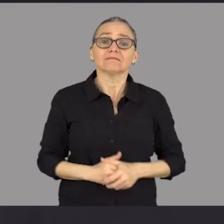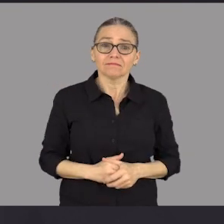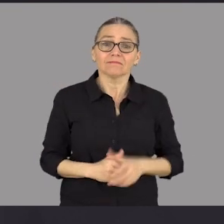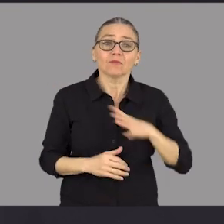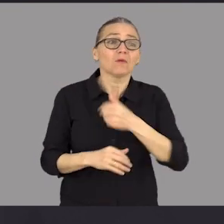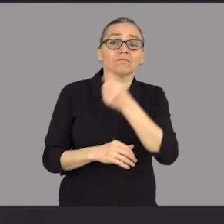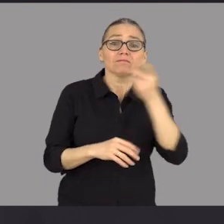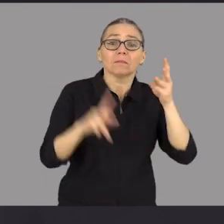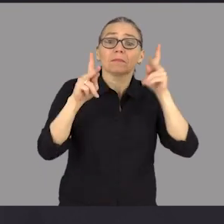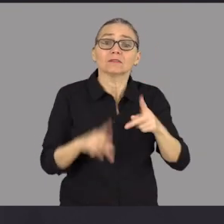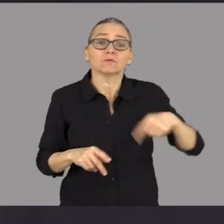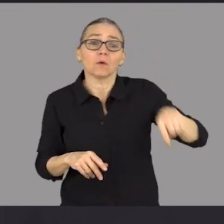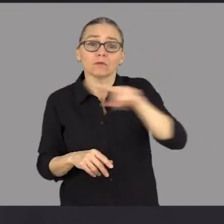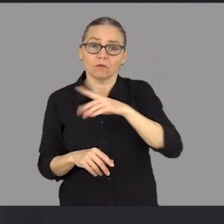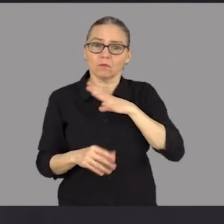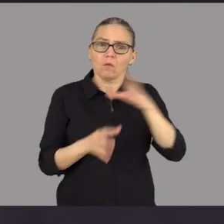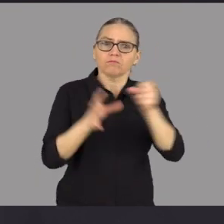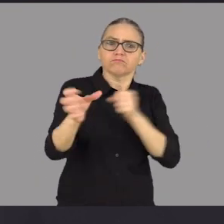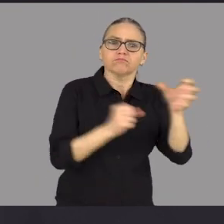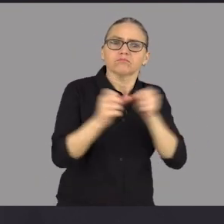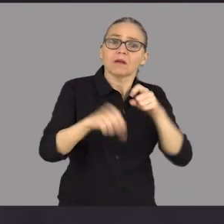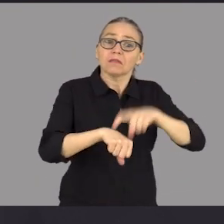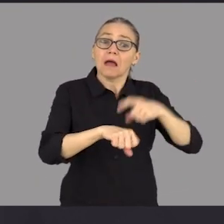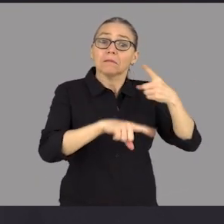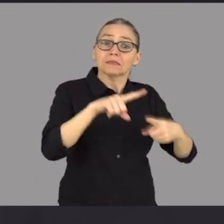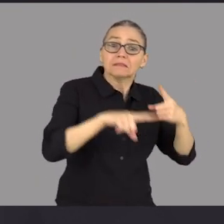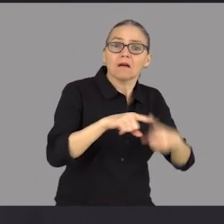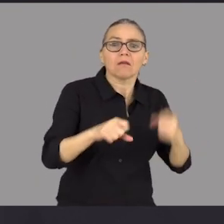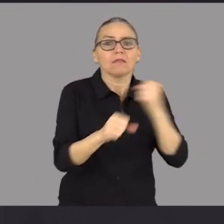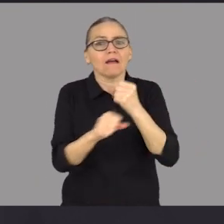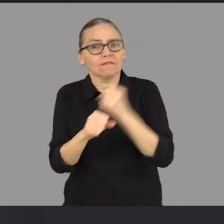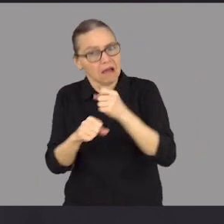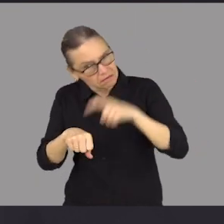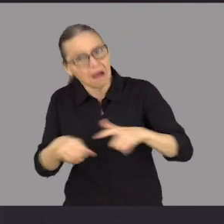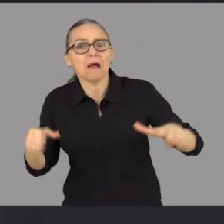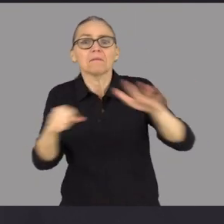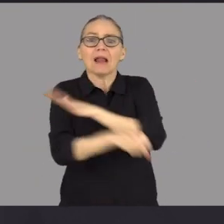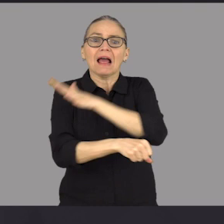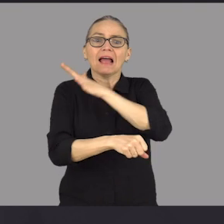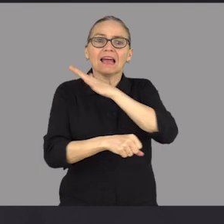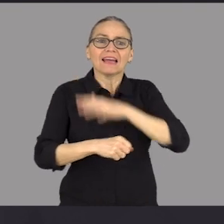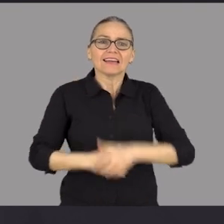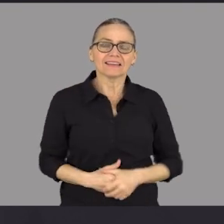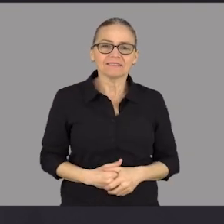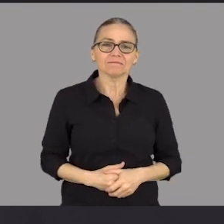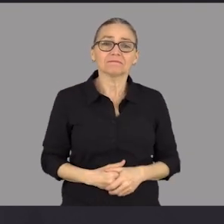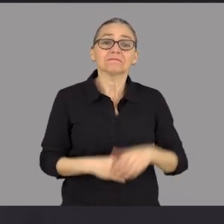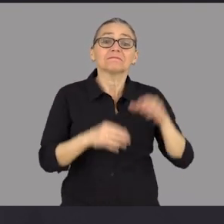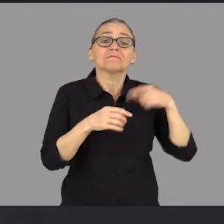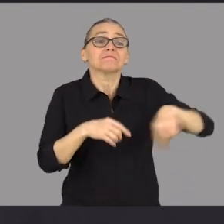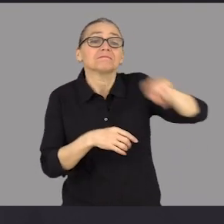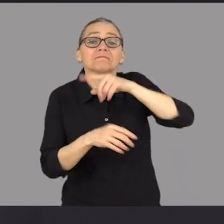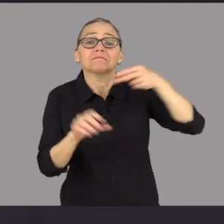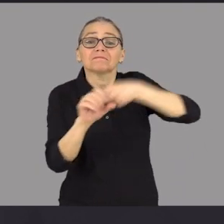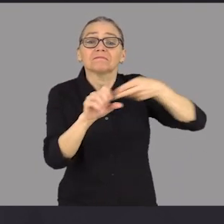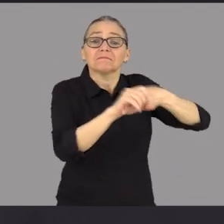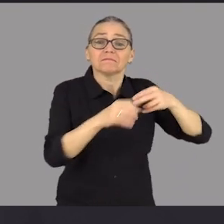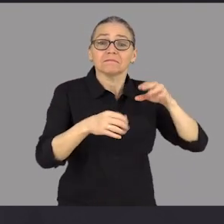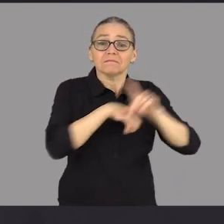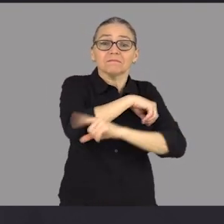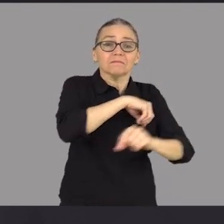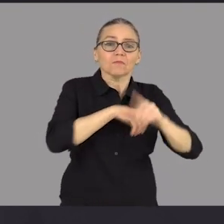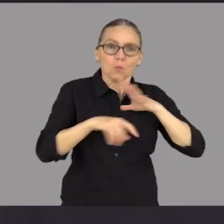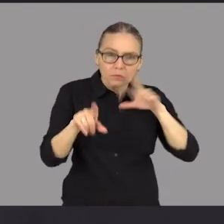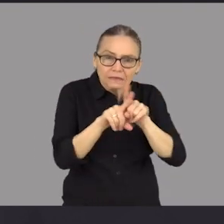elevated our inclusive hiring to another level. A number of employees that were hired part-time now have full-time status.